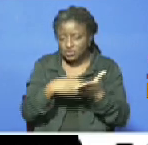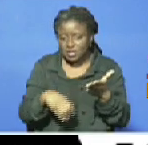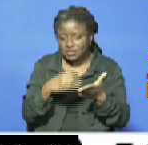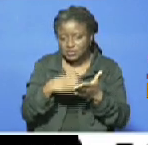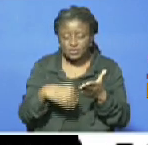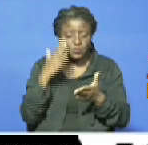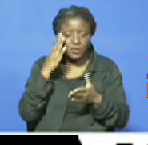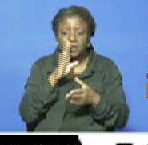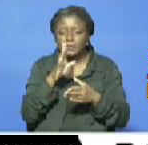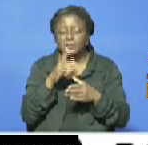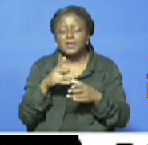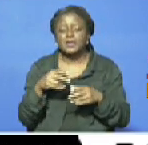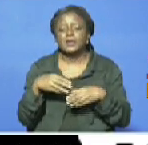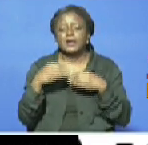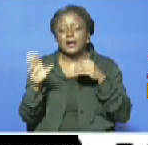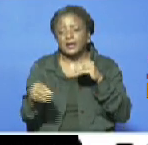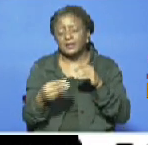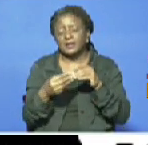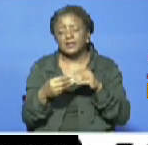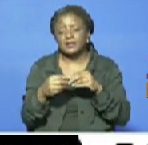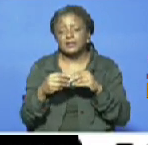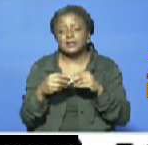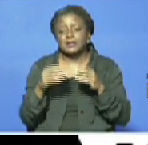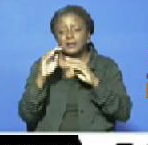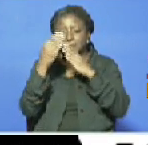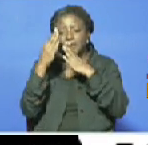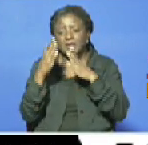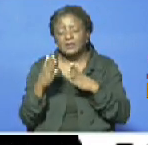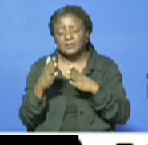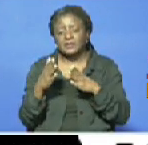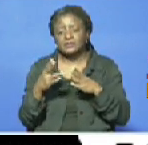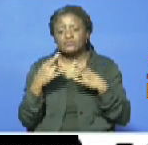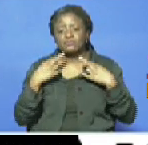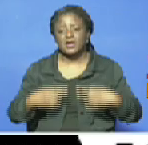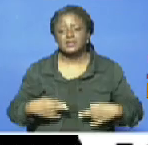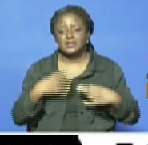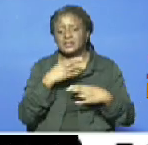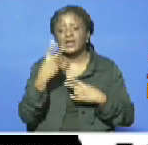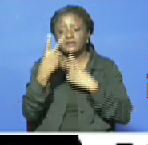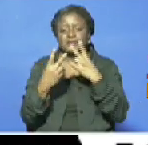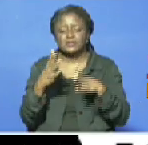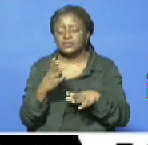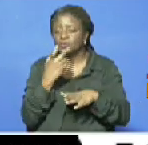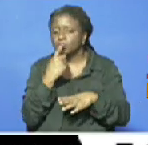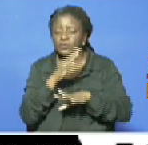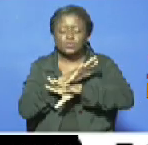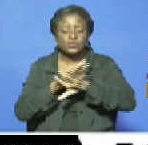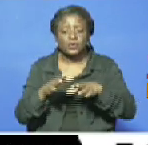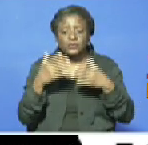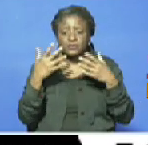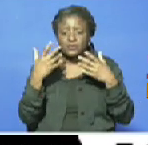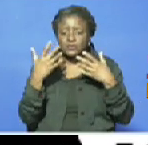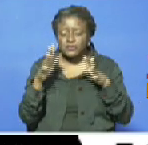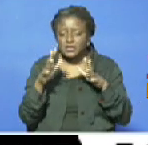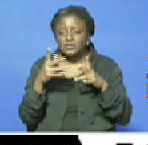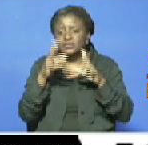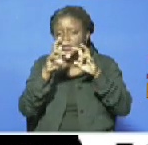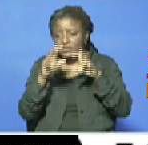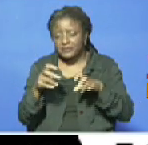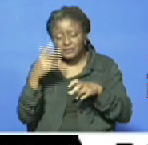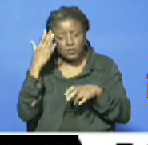applied. Citizens, residents, and visitors who do not complete the survey will be fined $100 per